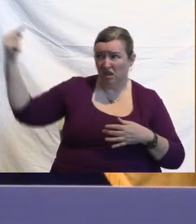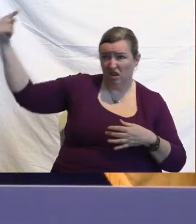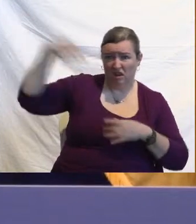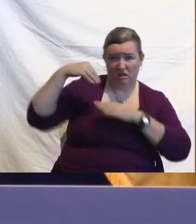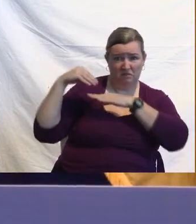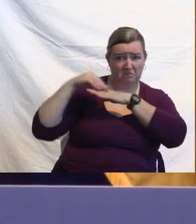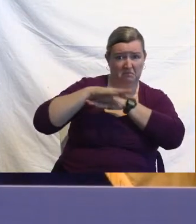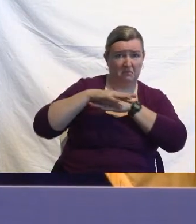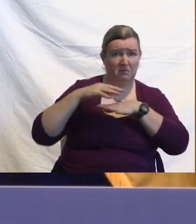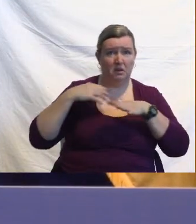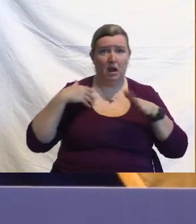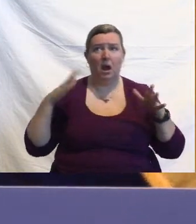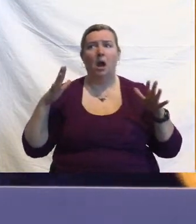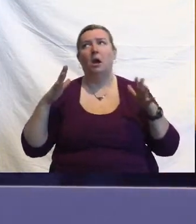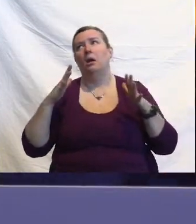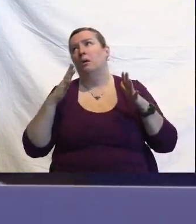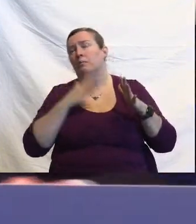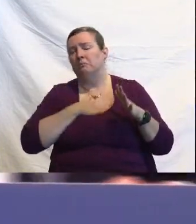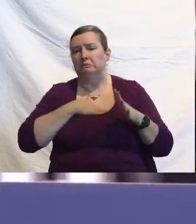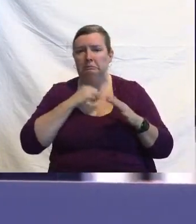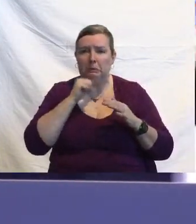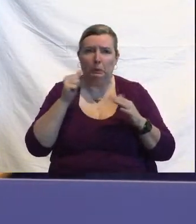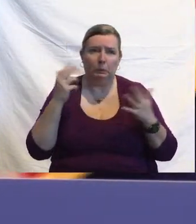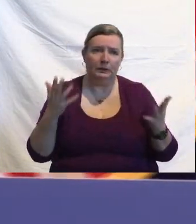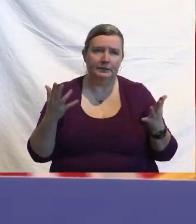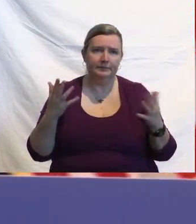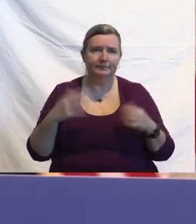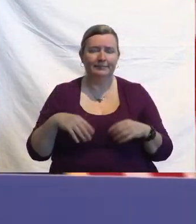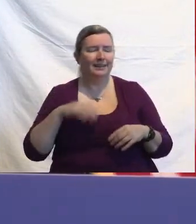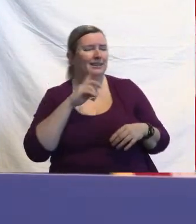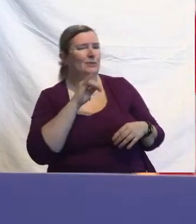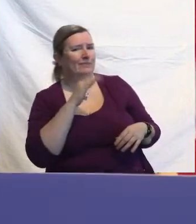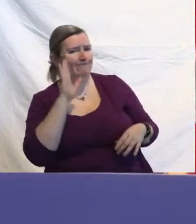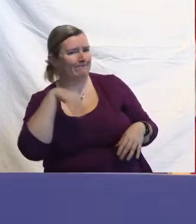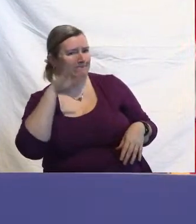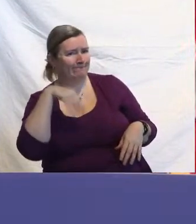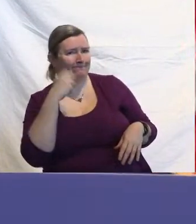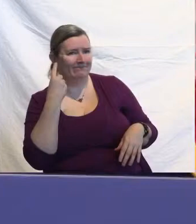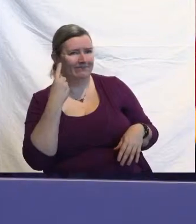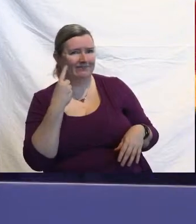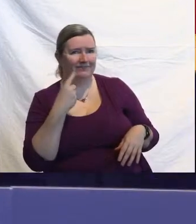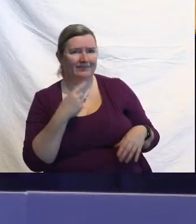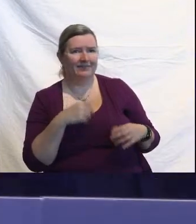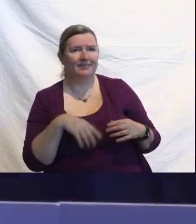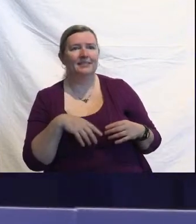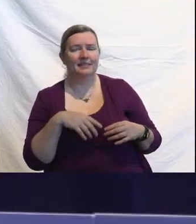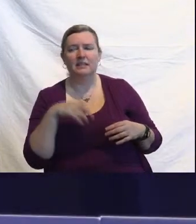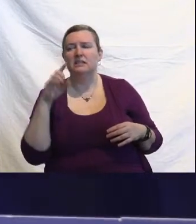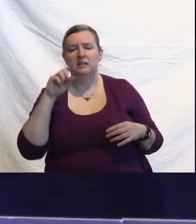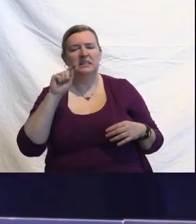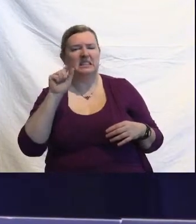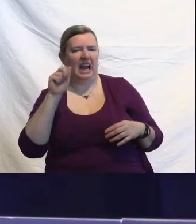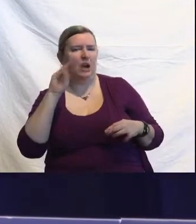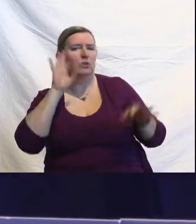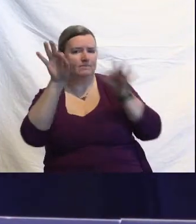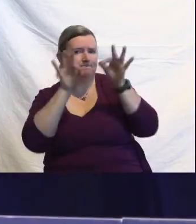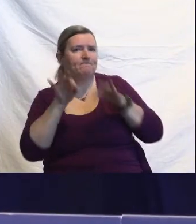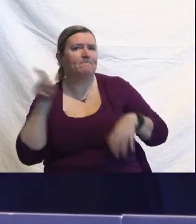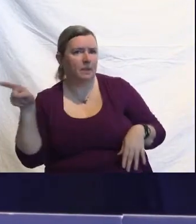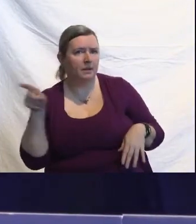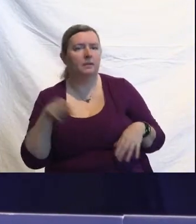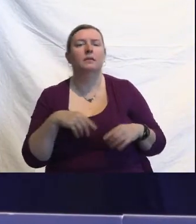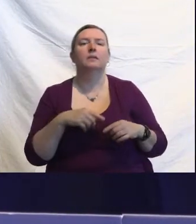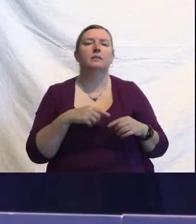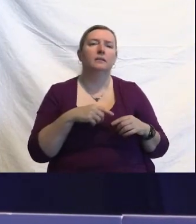But I know. Well, I mean, I'm sure Dr. Tam wants to weigh in here. The readings that we get, it's primarily